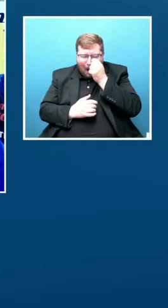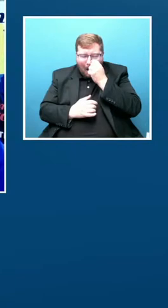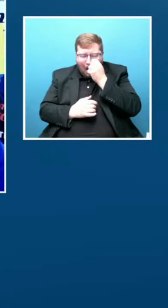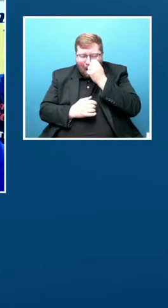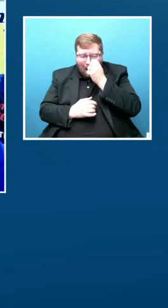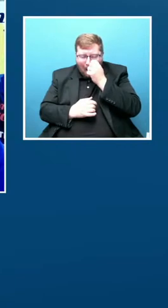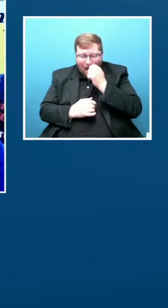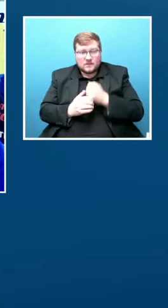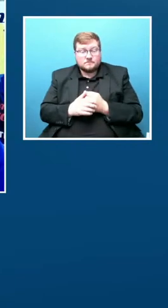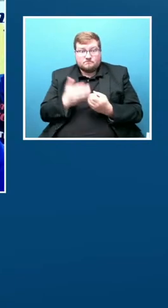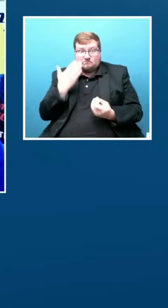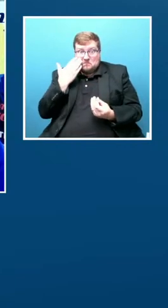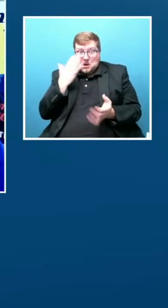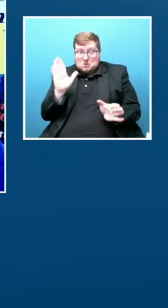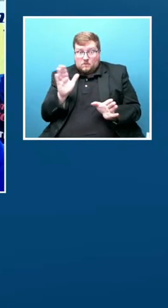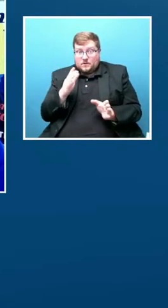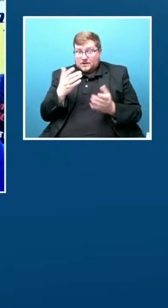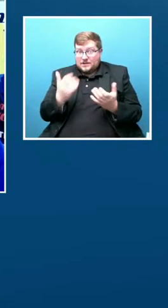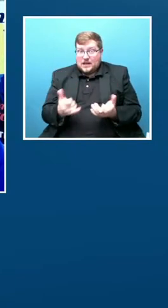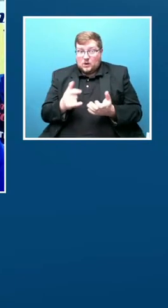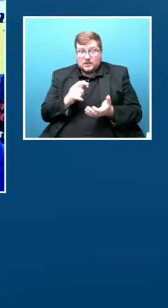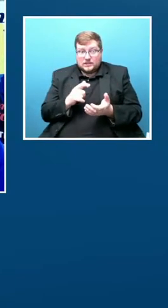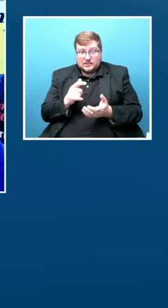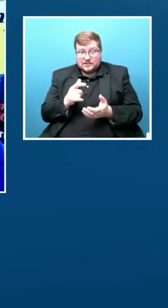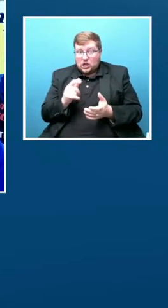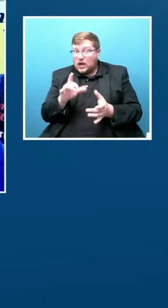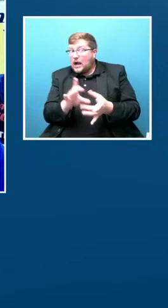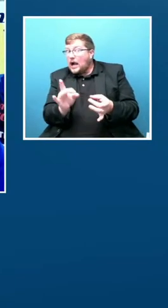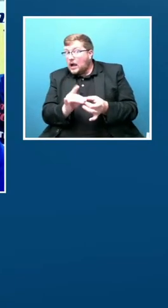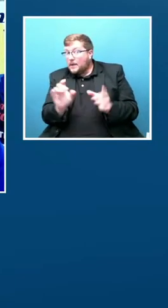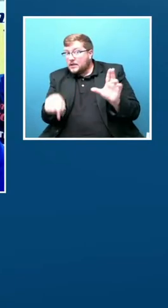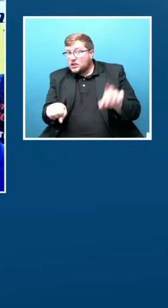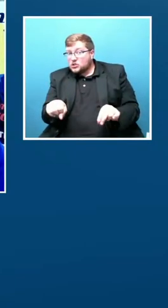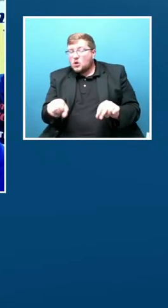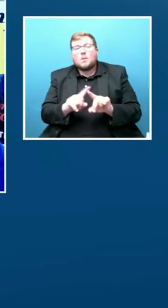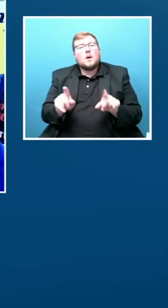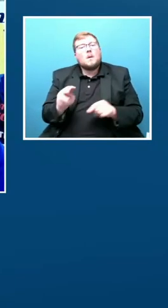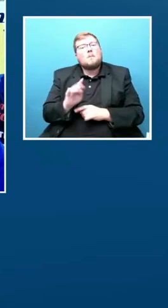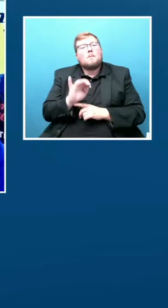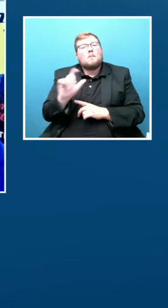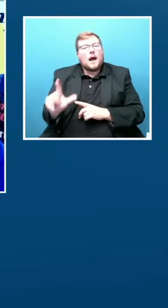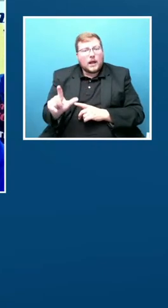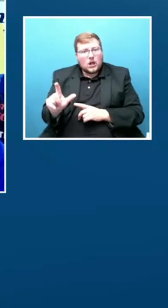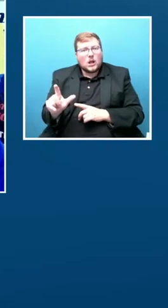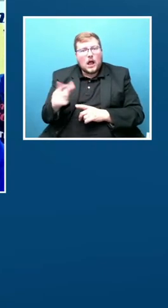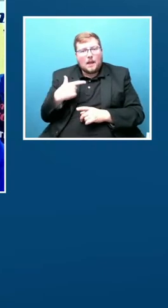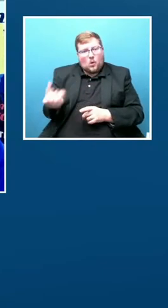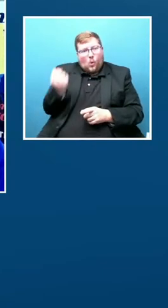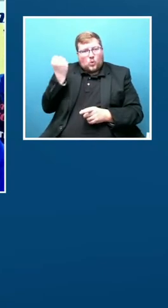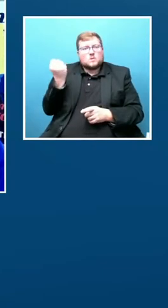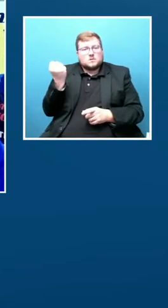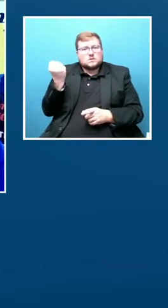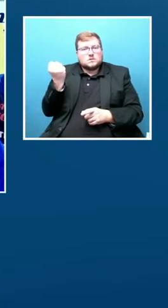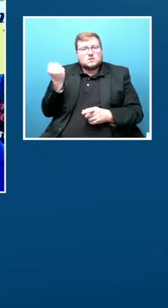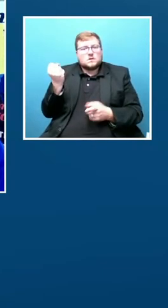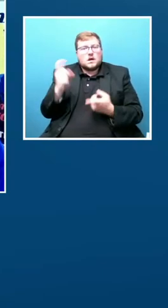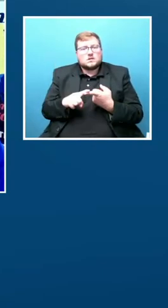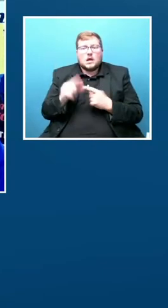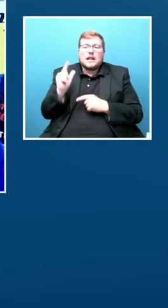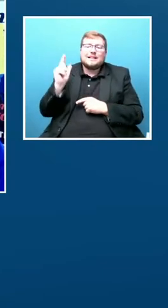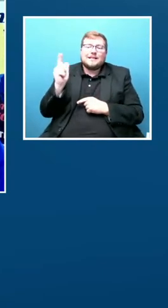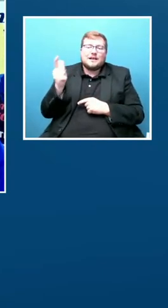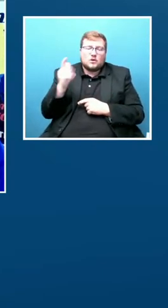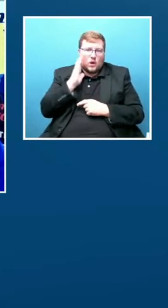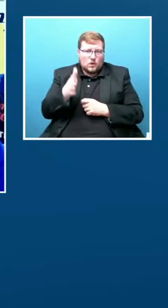I don't know if this is the time for me to make the comment, but like Michael, I'm going to reserve my comment till a little bit later.